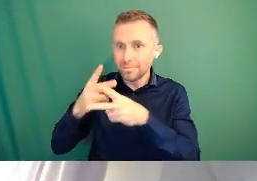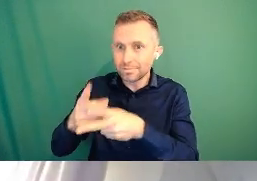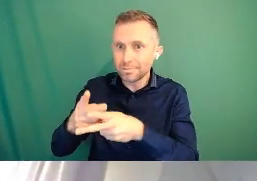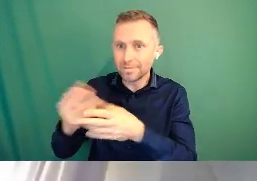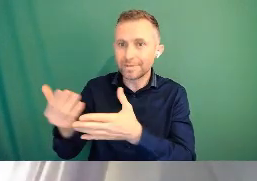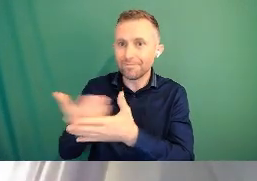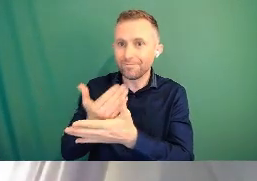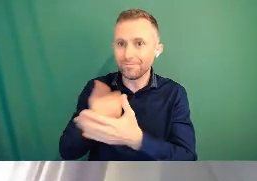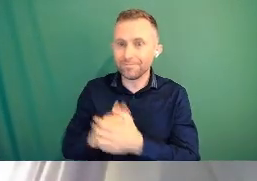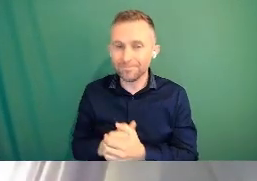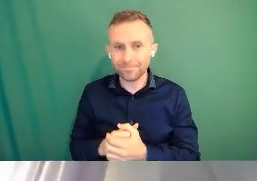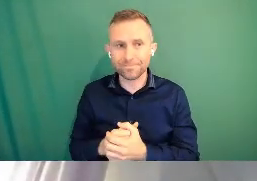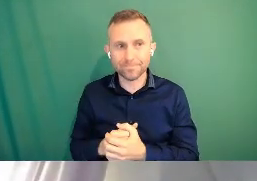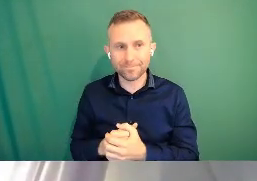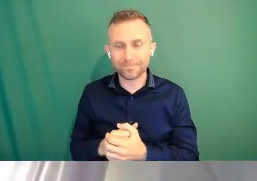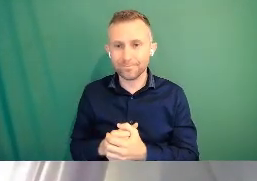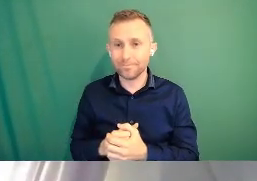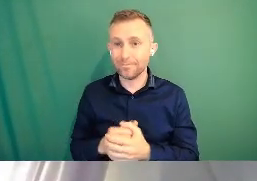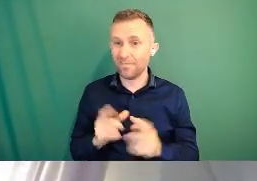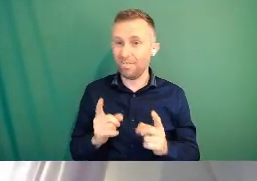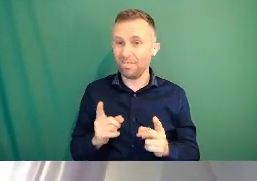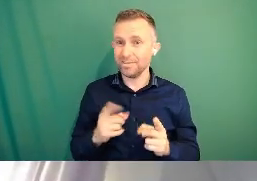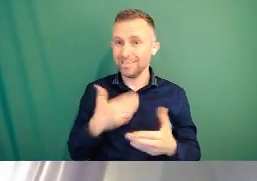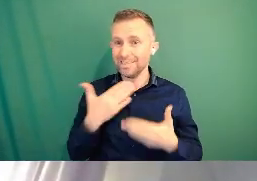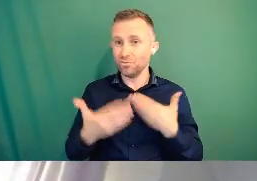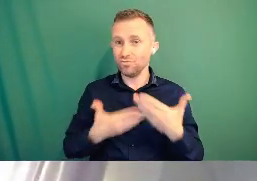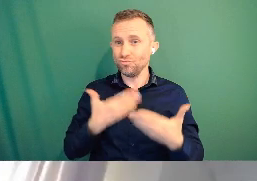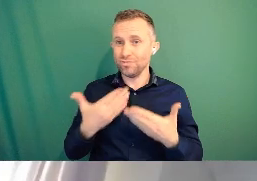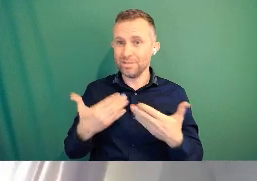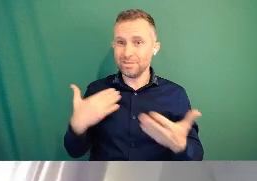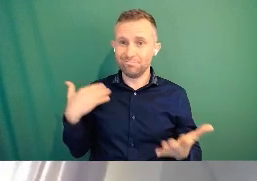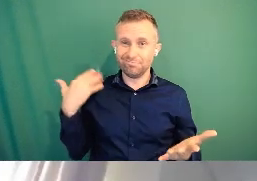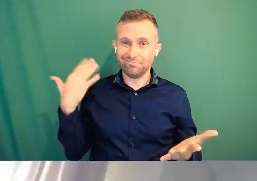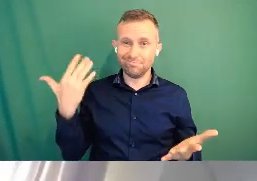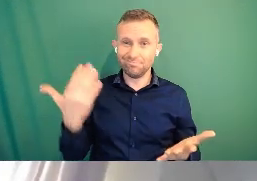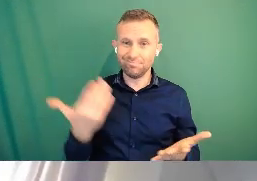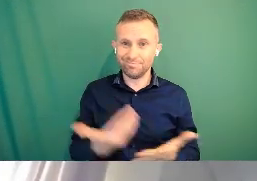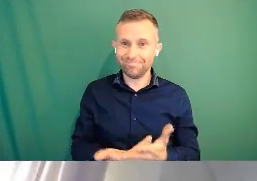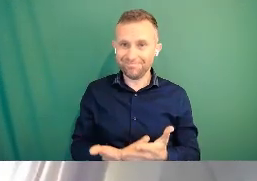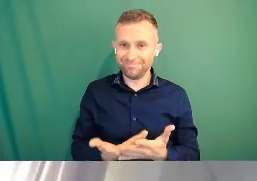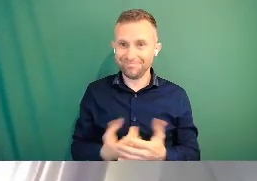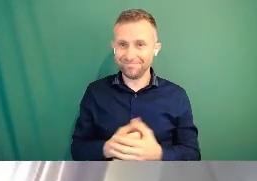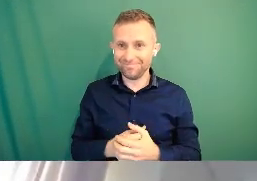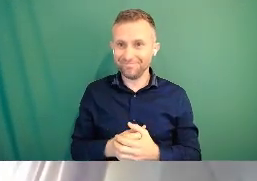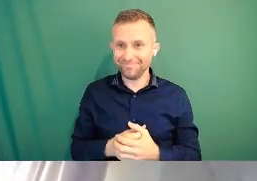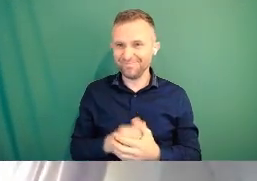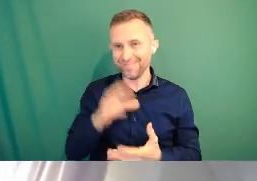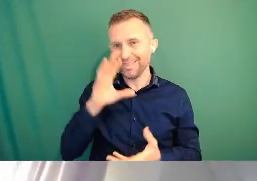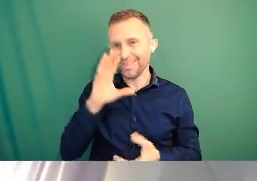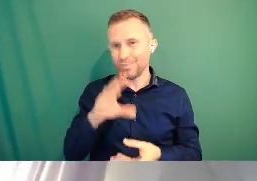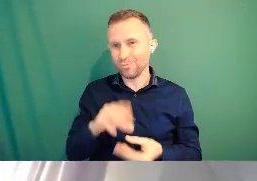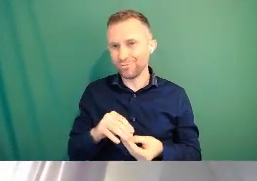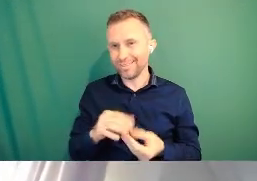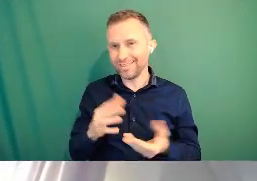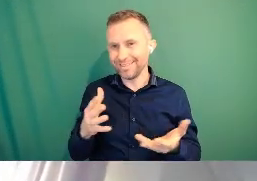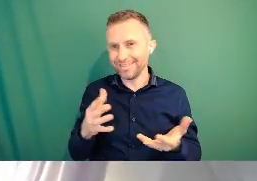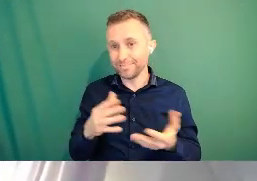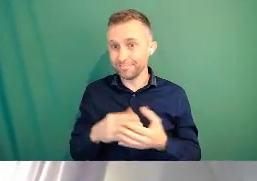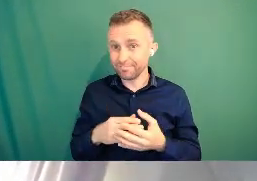So yeah, that pretty much sums up a brief history of the castle and what's happening